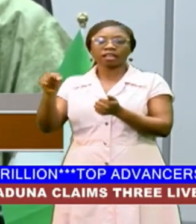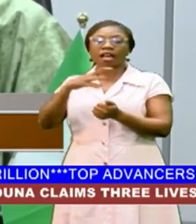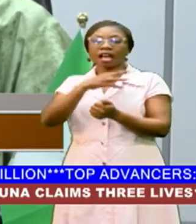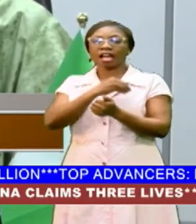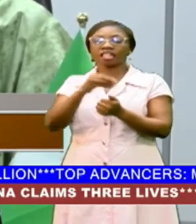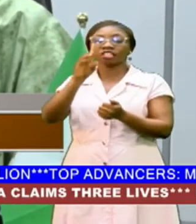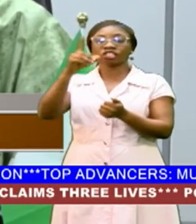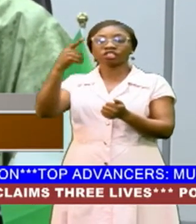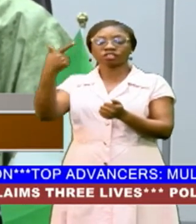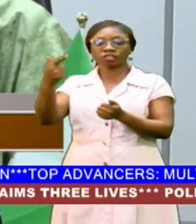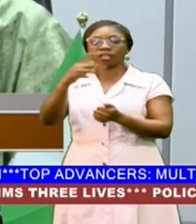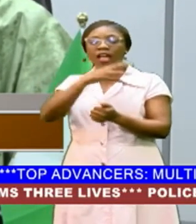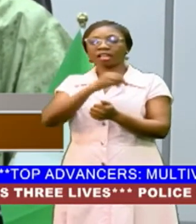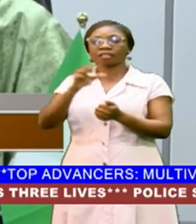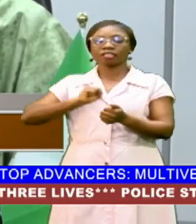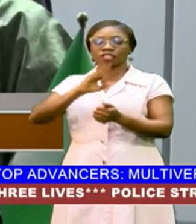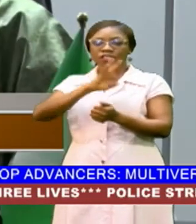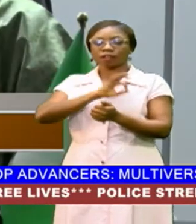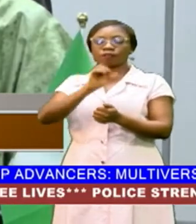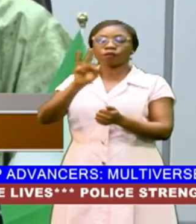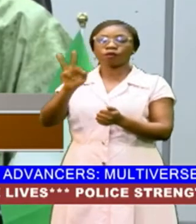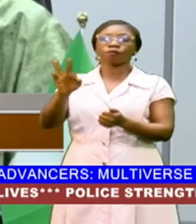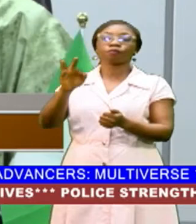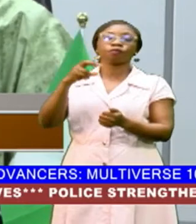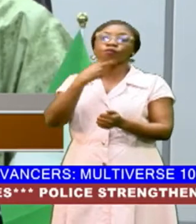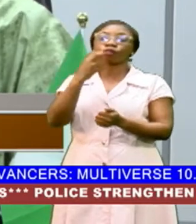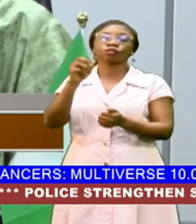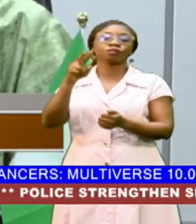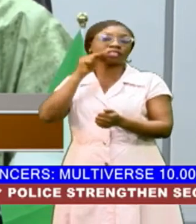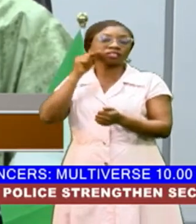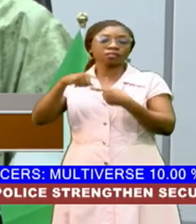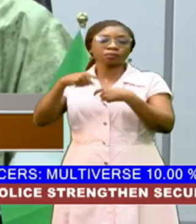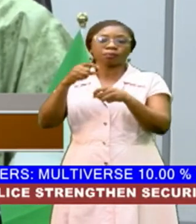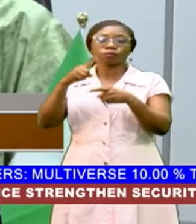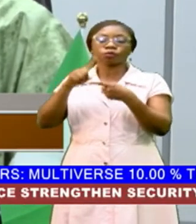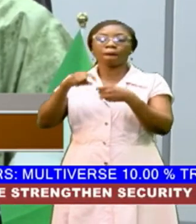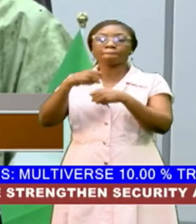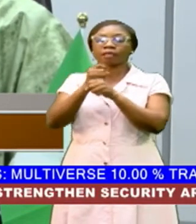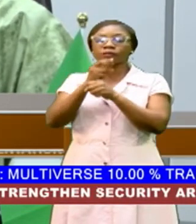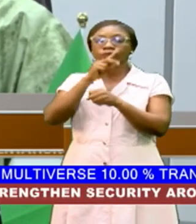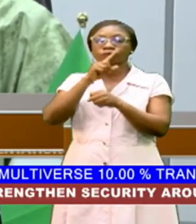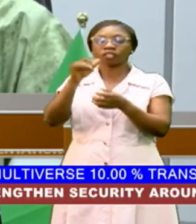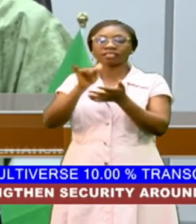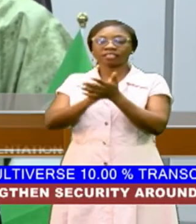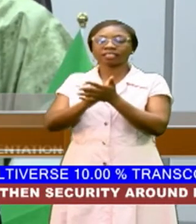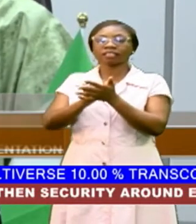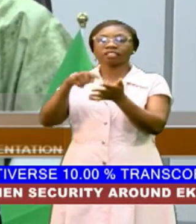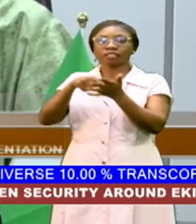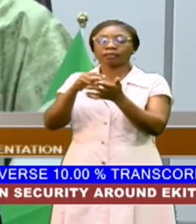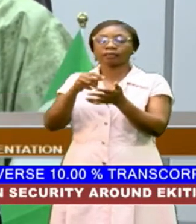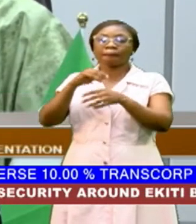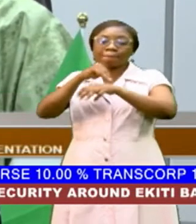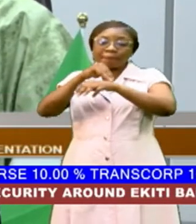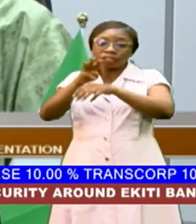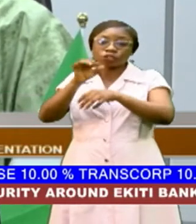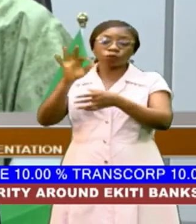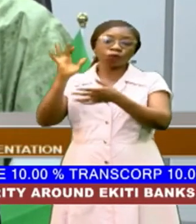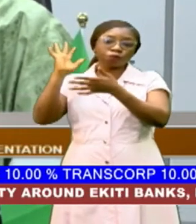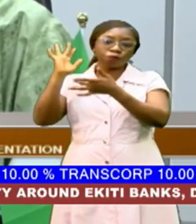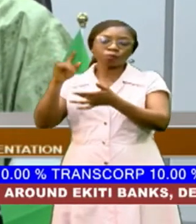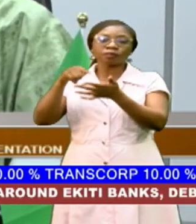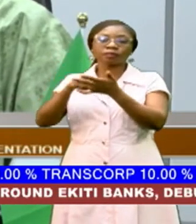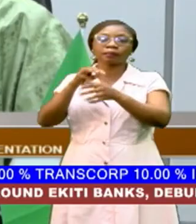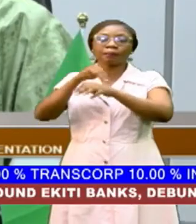General, the management and staff of the Voice of Nigeria, to ensure that this message of hope, this message